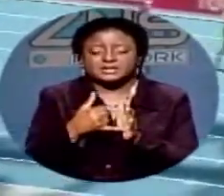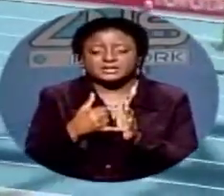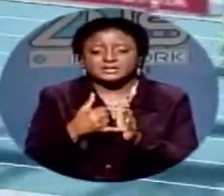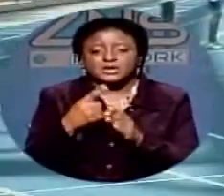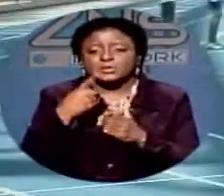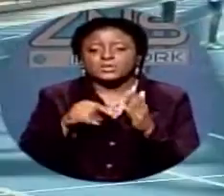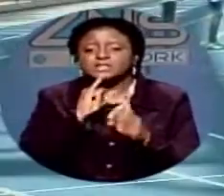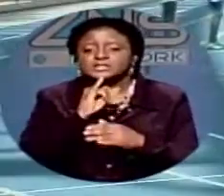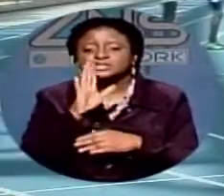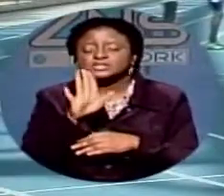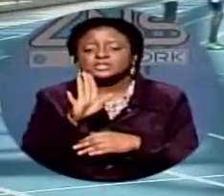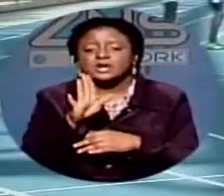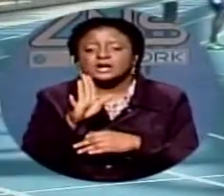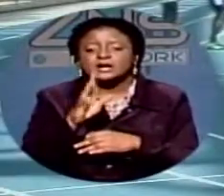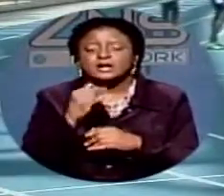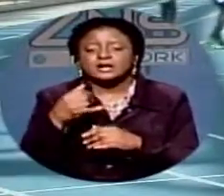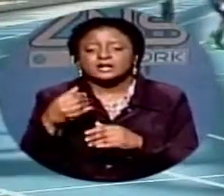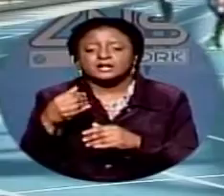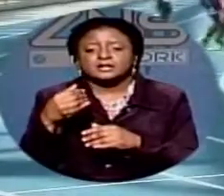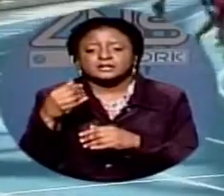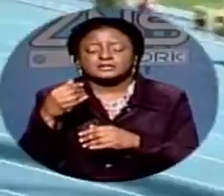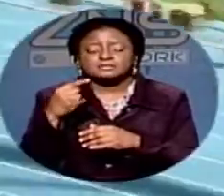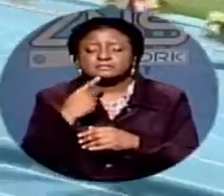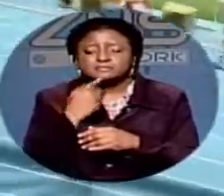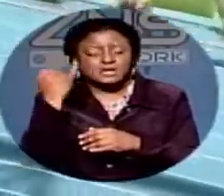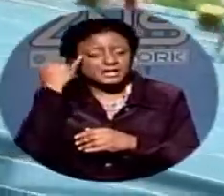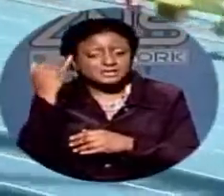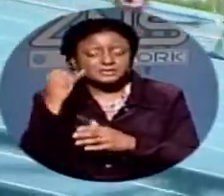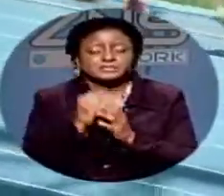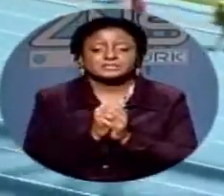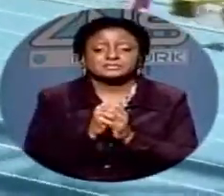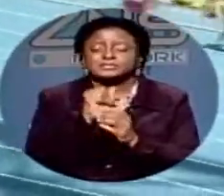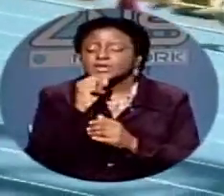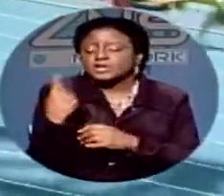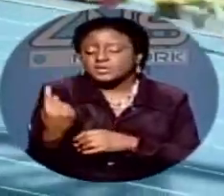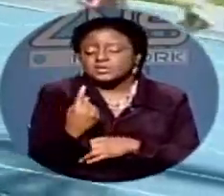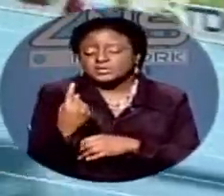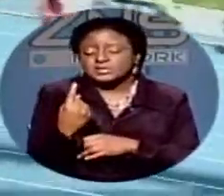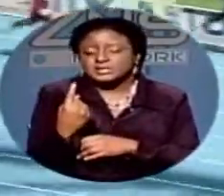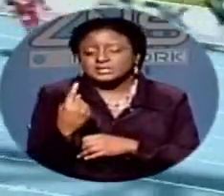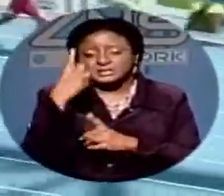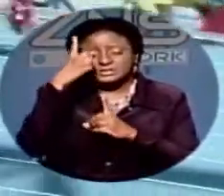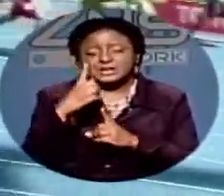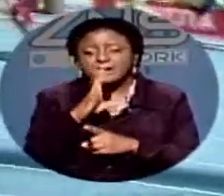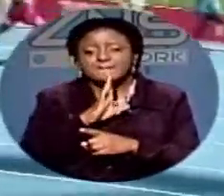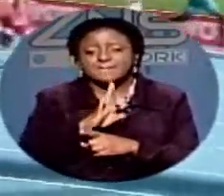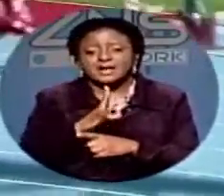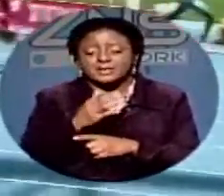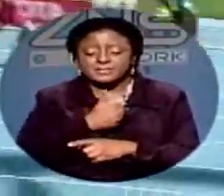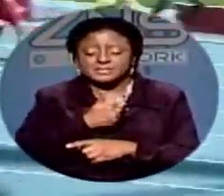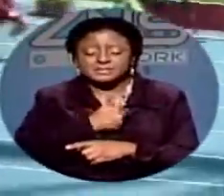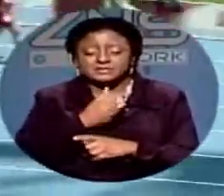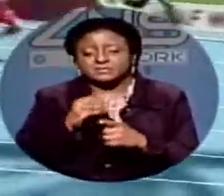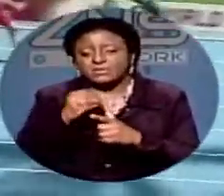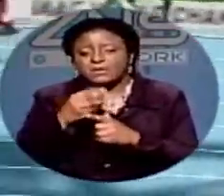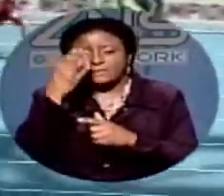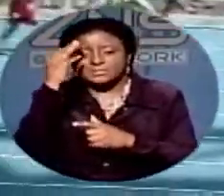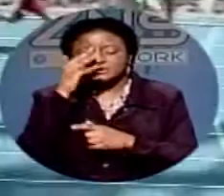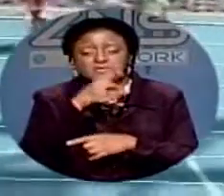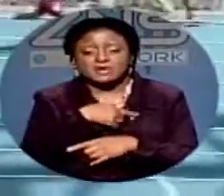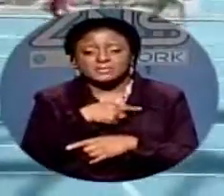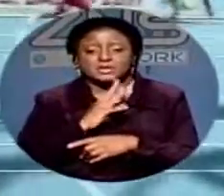what's your input. So this was not done solely by yours truly or Mr. Rami. We sat down